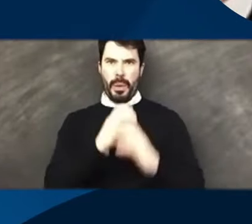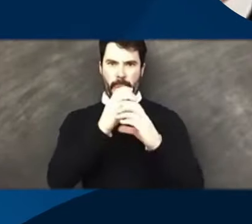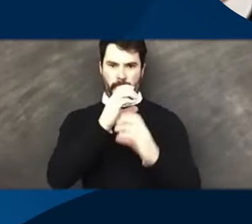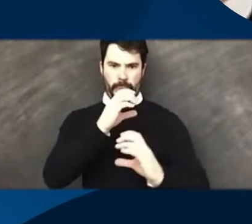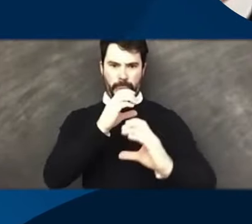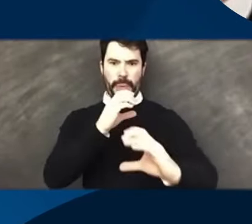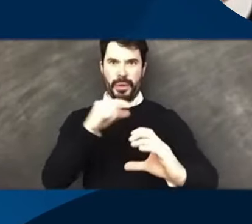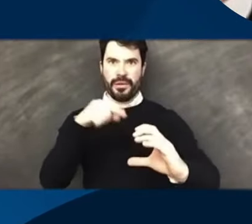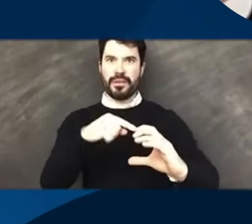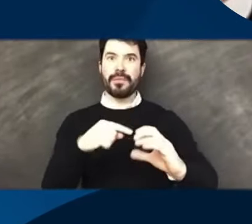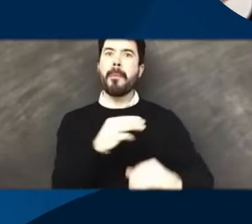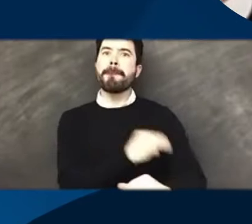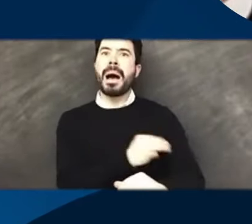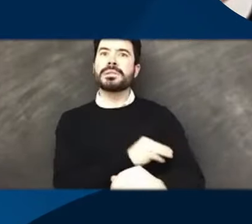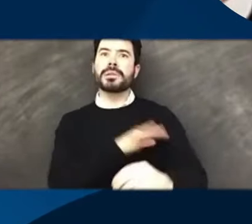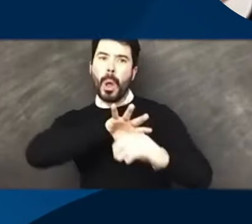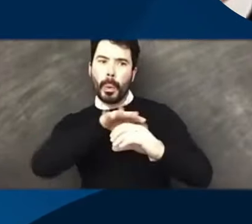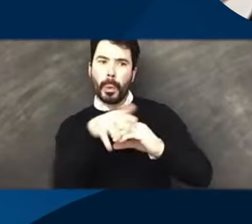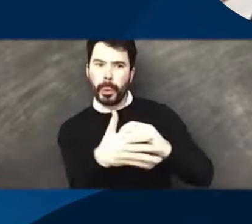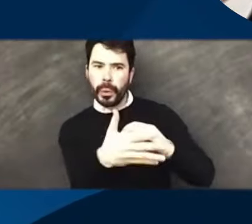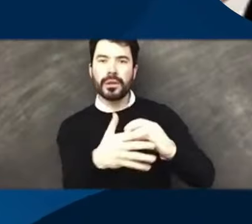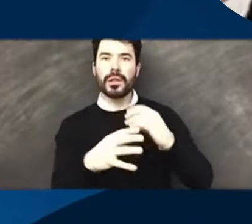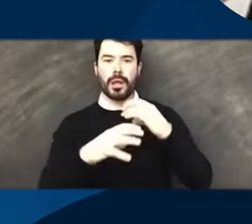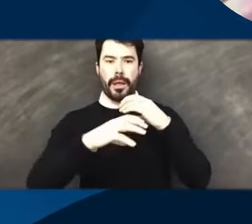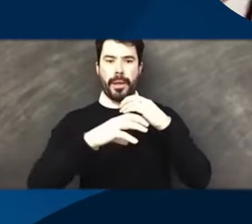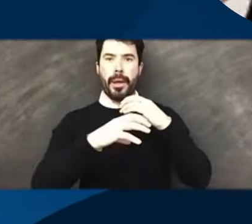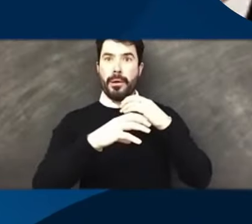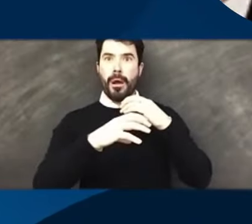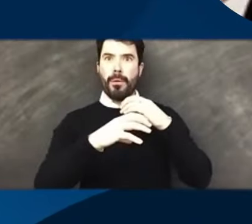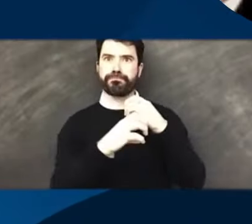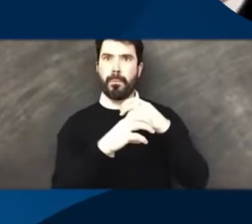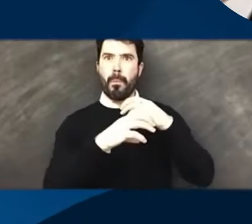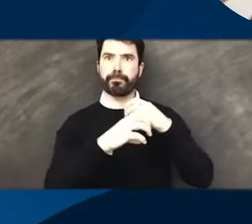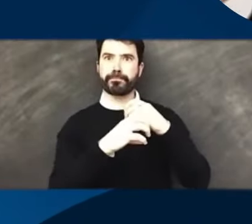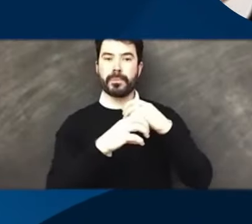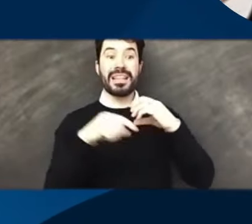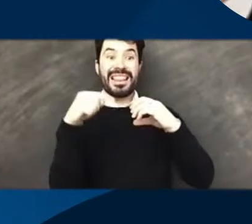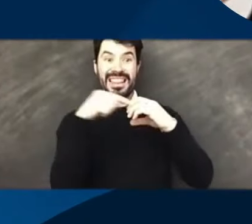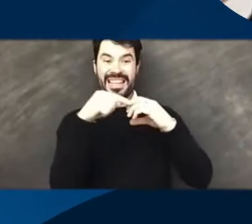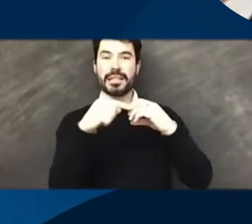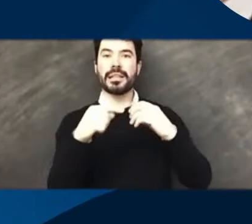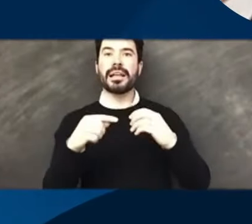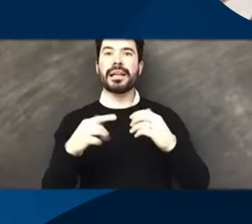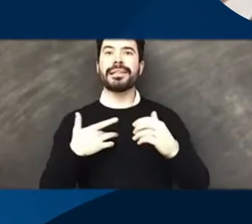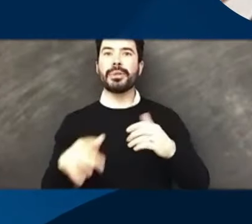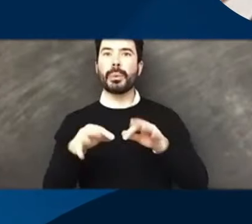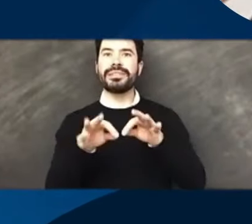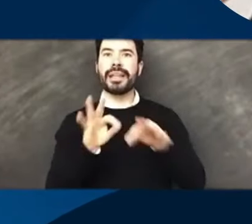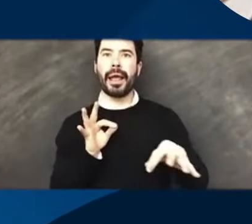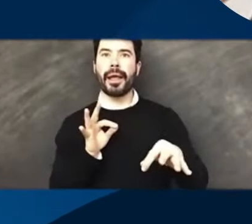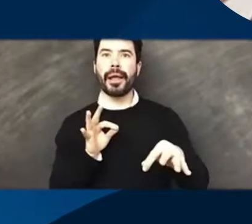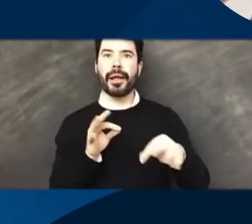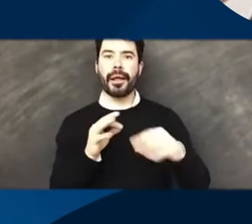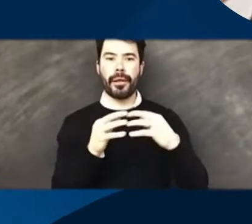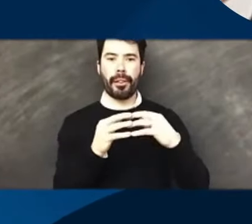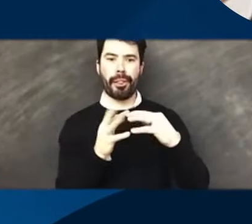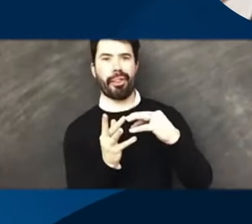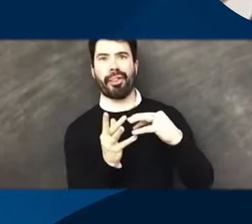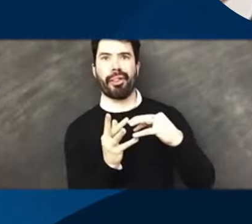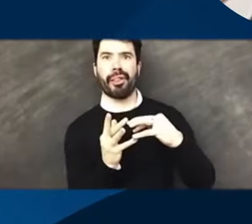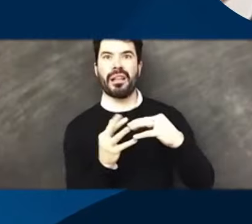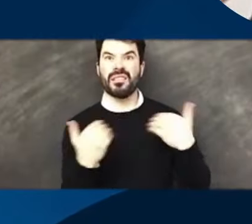formed such that they're prone to tearing, that are the layers coming apart from each other. And that can also be quite dangerous. And